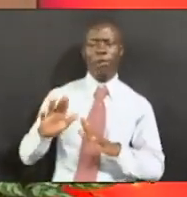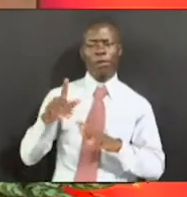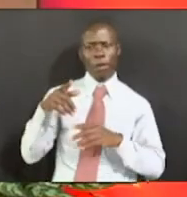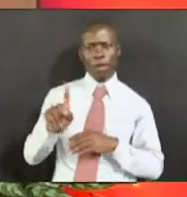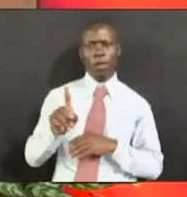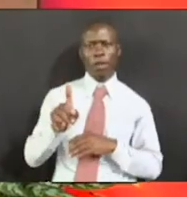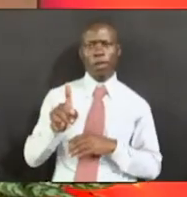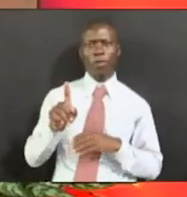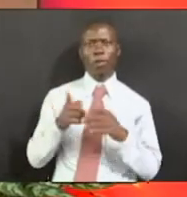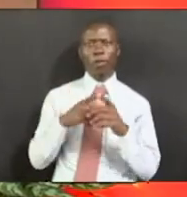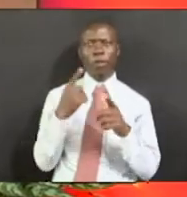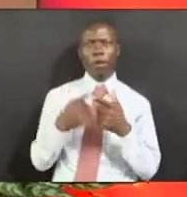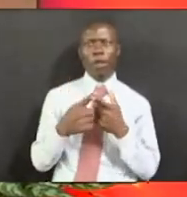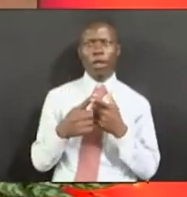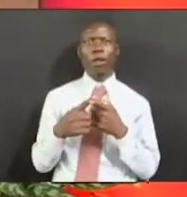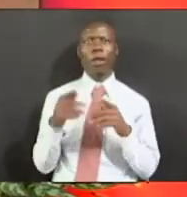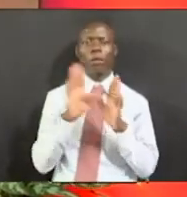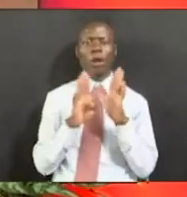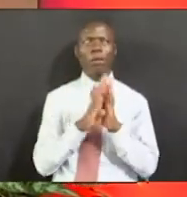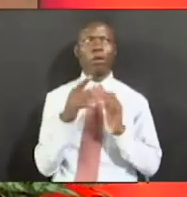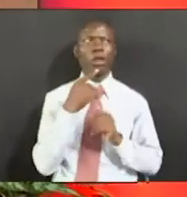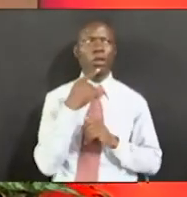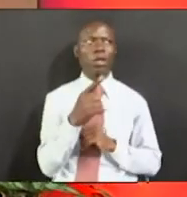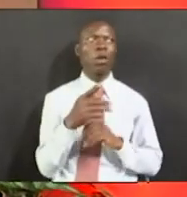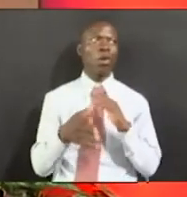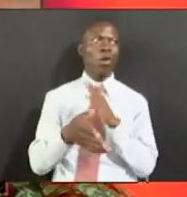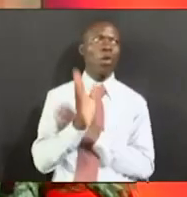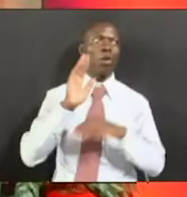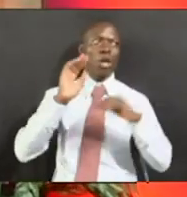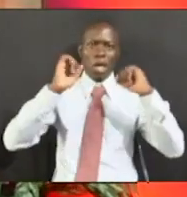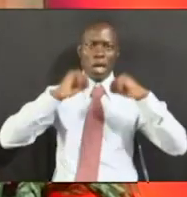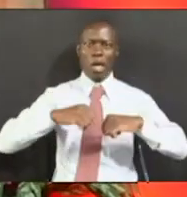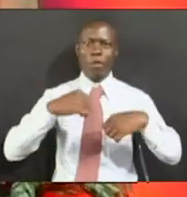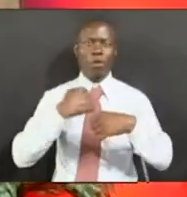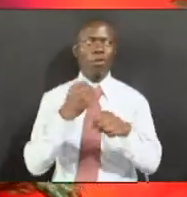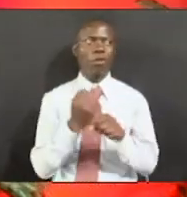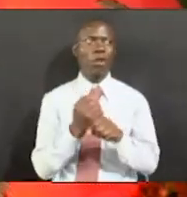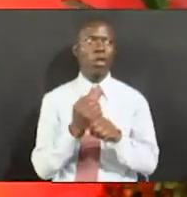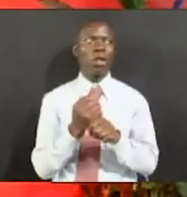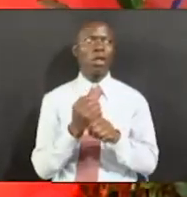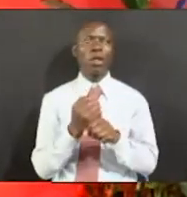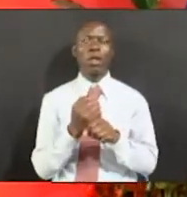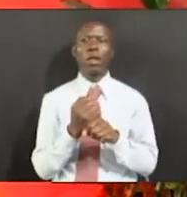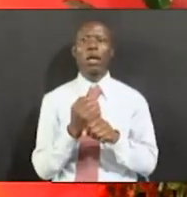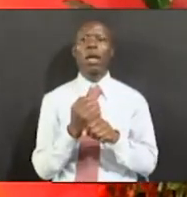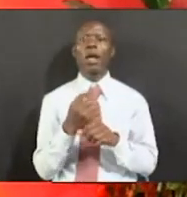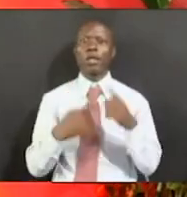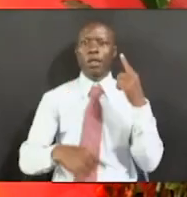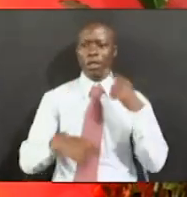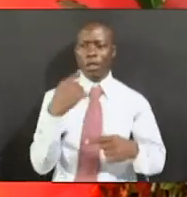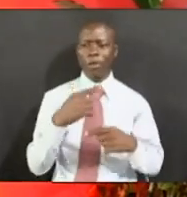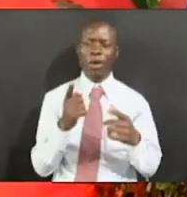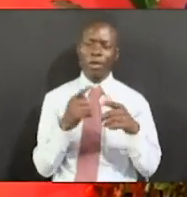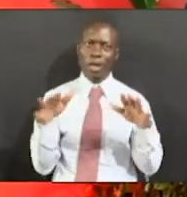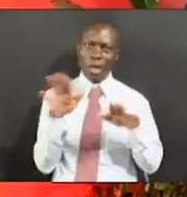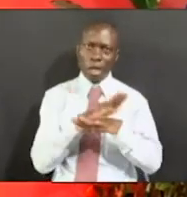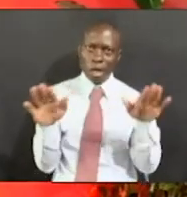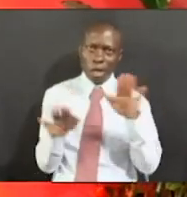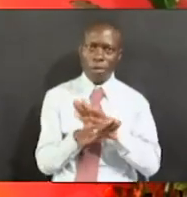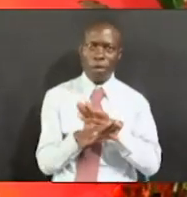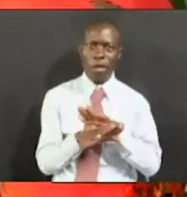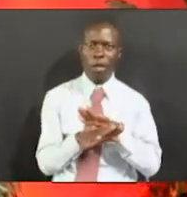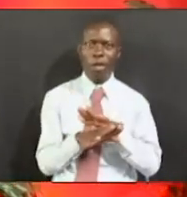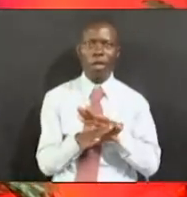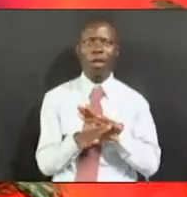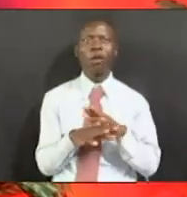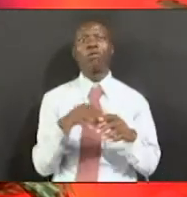And he prays, and the Bible says God was able to make him a champion. And each and every day, he could kill two or three